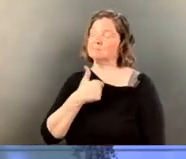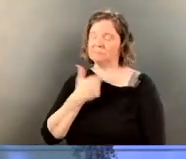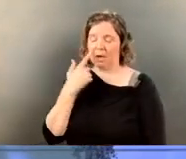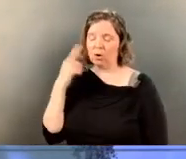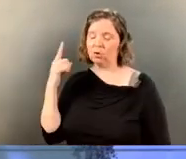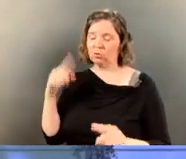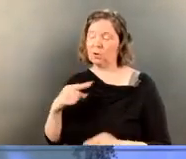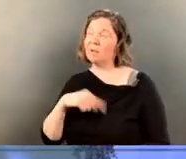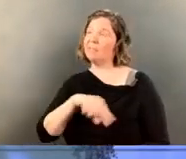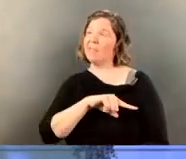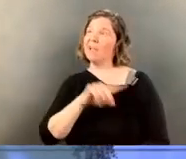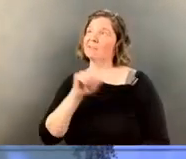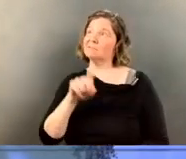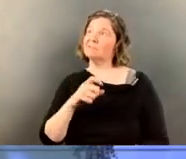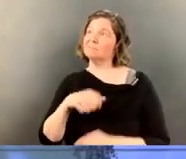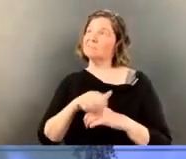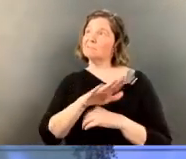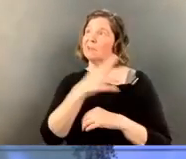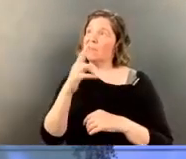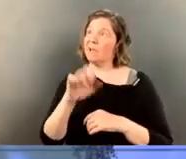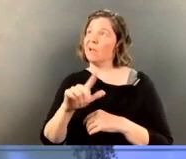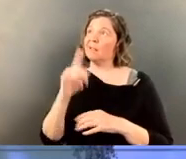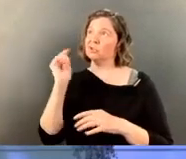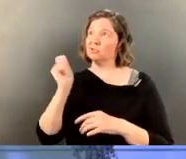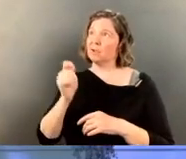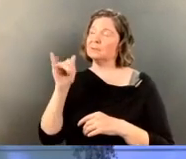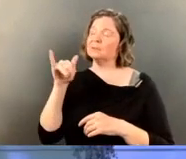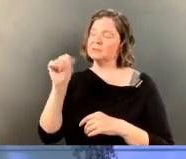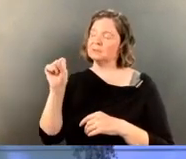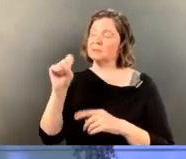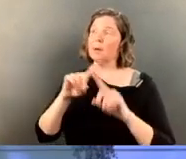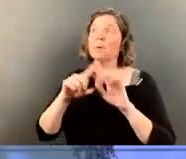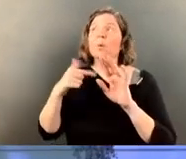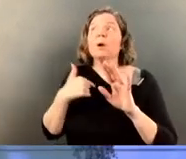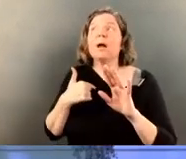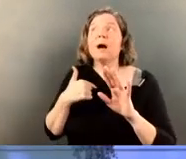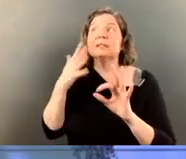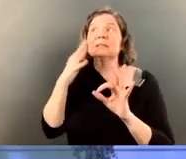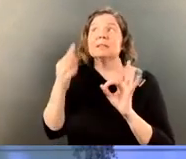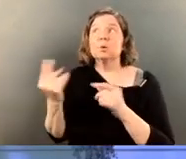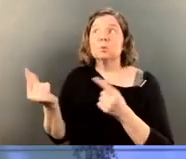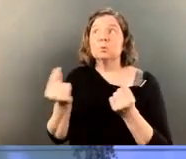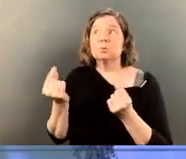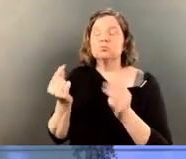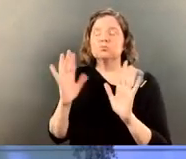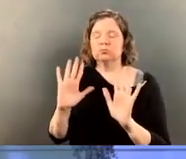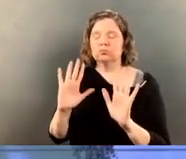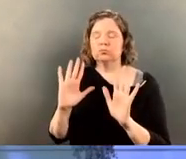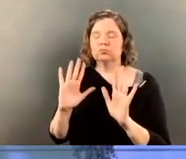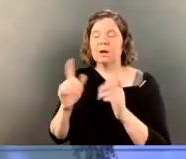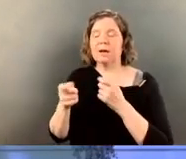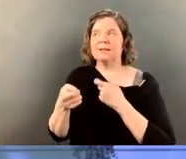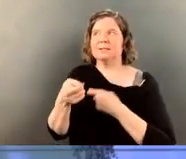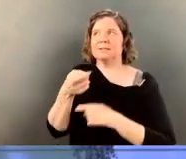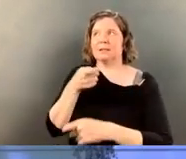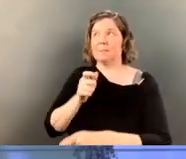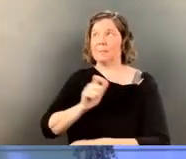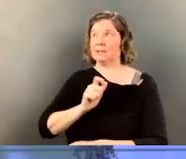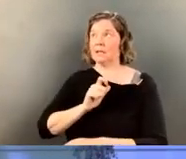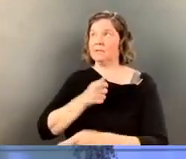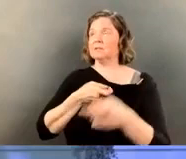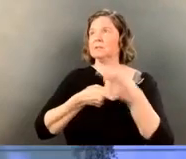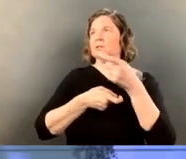agree, they deserve hell and judgment. But what I've decided to do is to substitute myself for